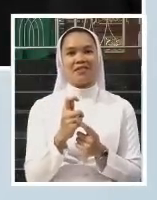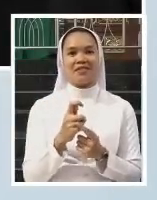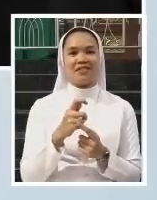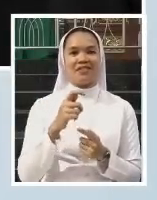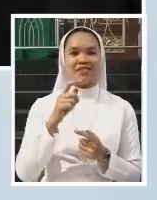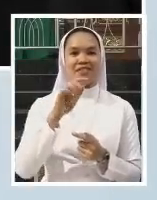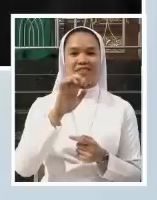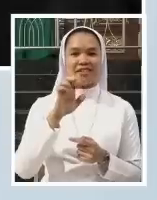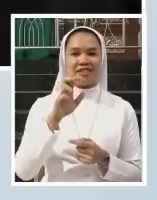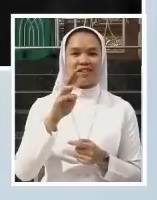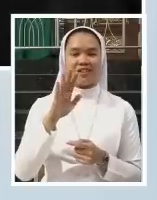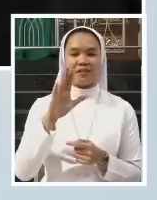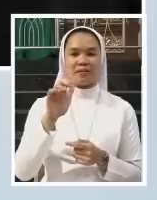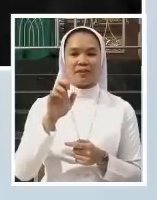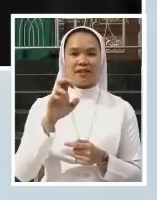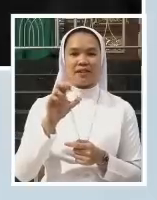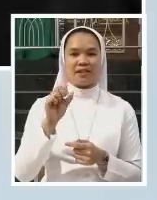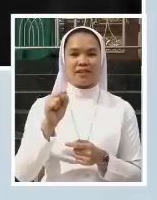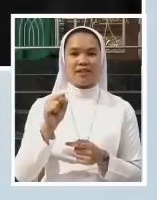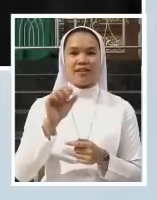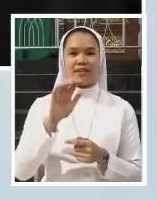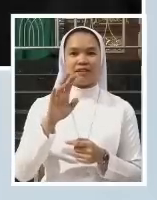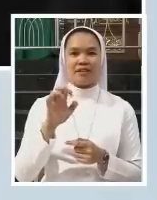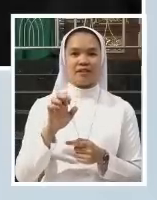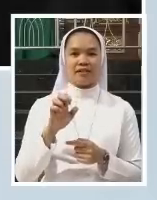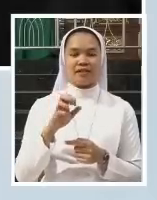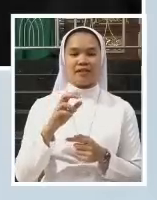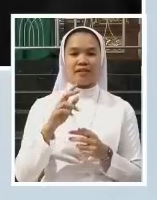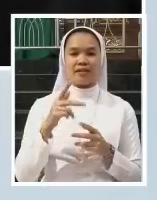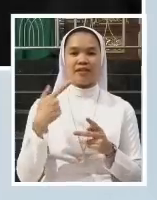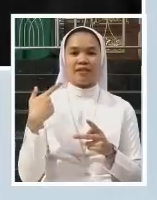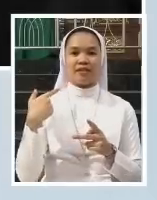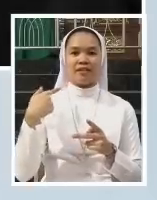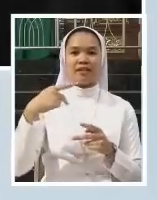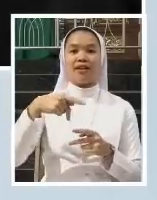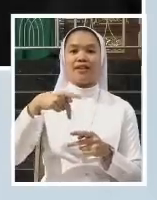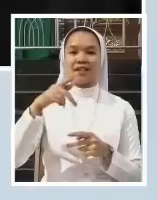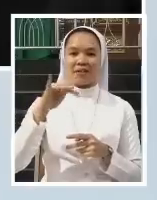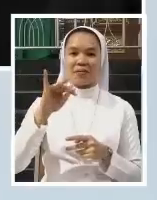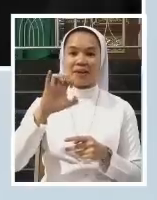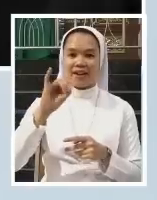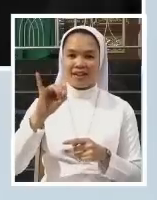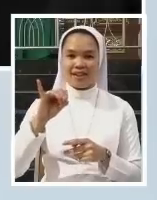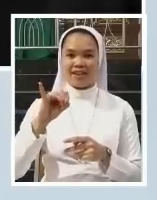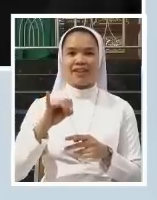Father Emil Valesa, Pastor, Christ the King Parish, Palestina, Pili.